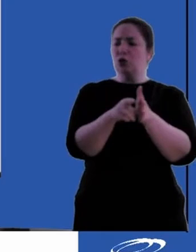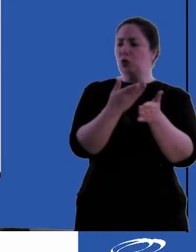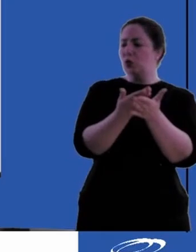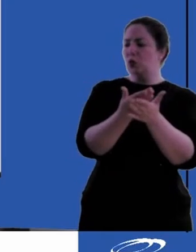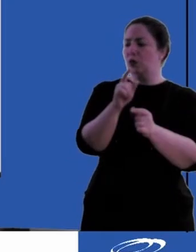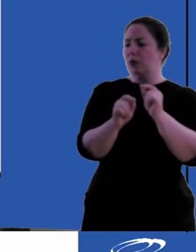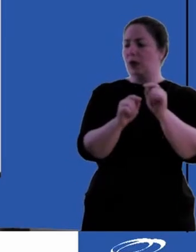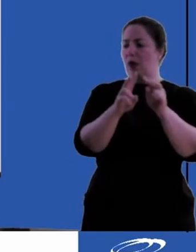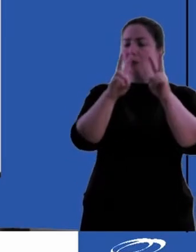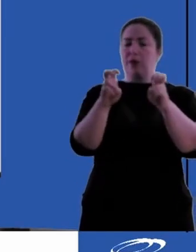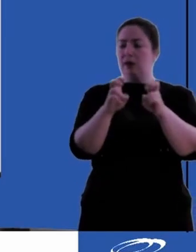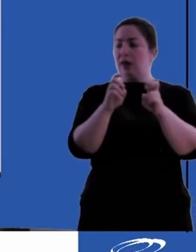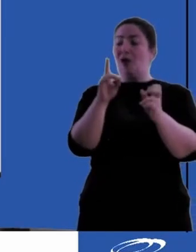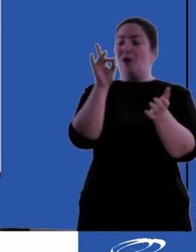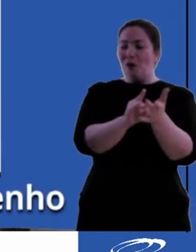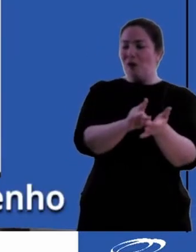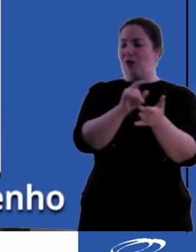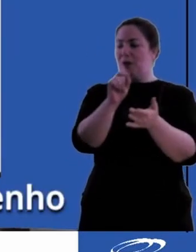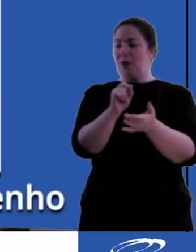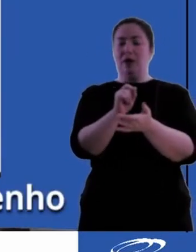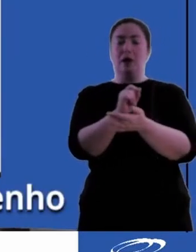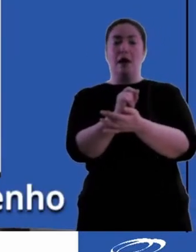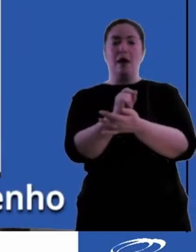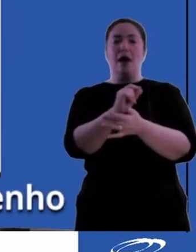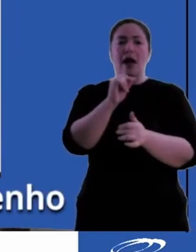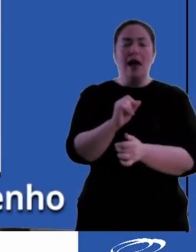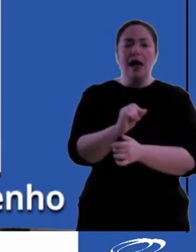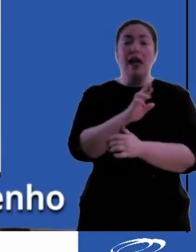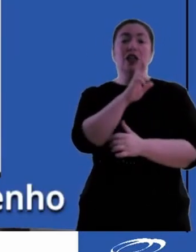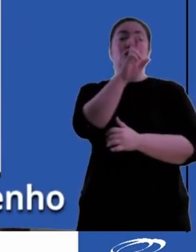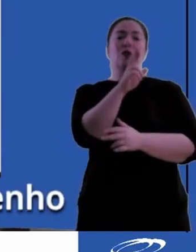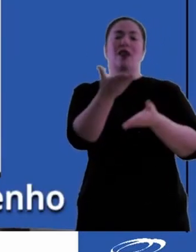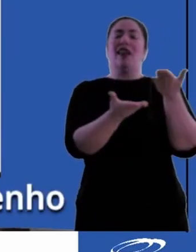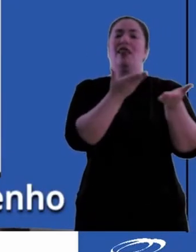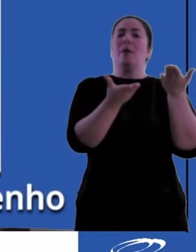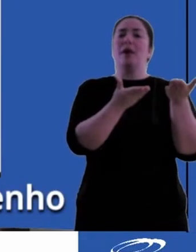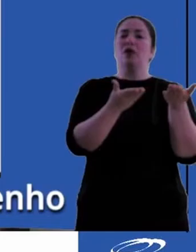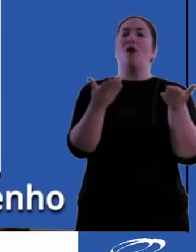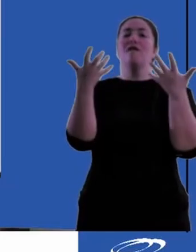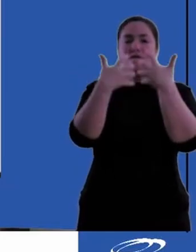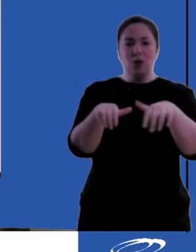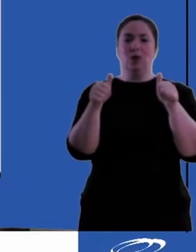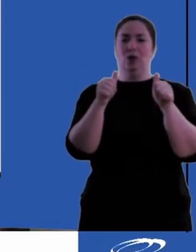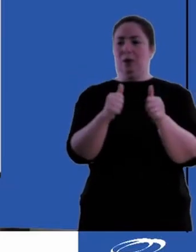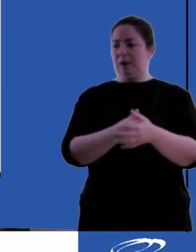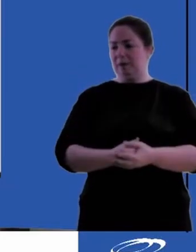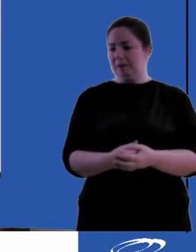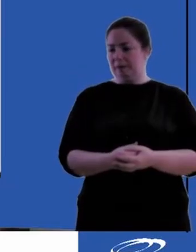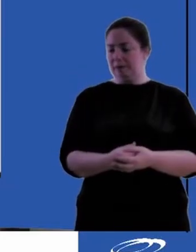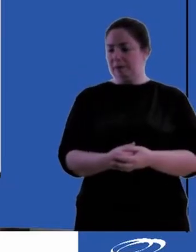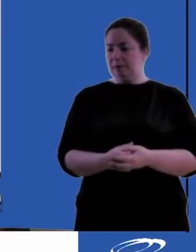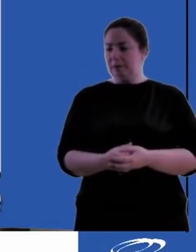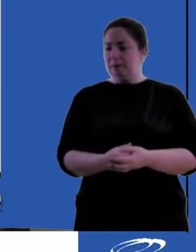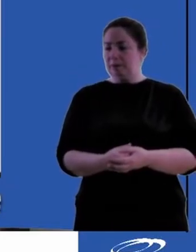of alpha-defensin, and it's very good. But in many ways, its performance reflects the performance that you would